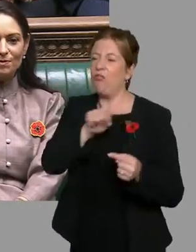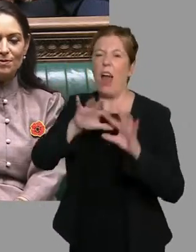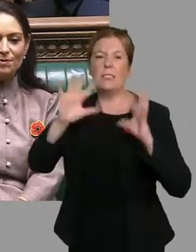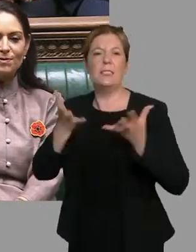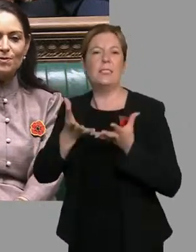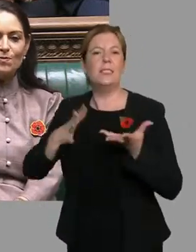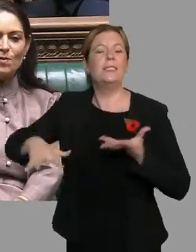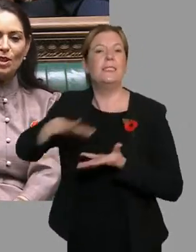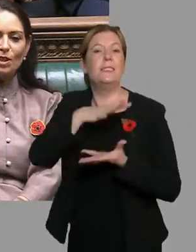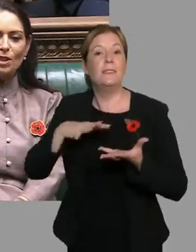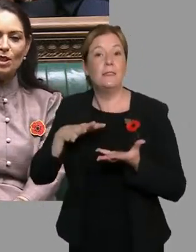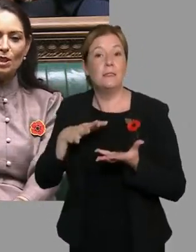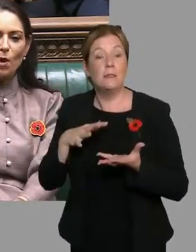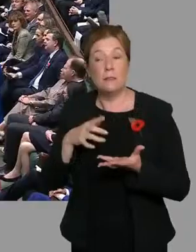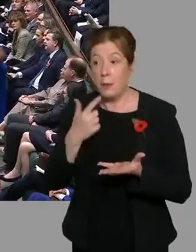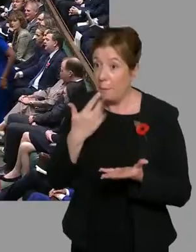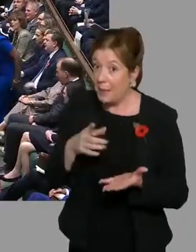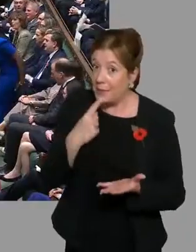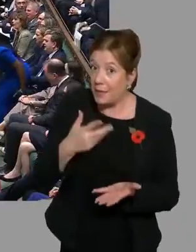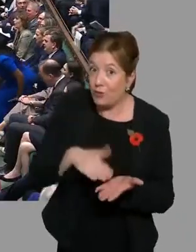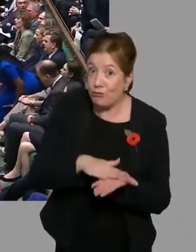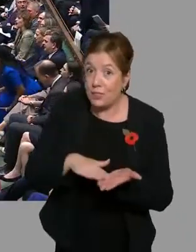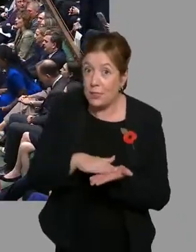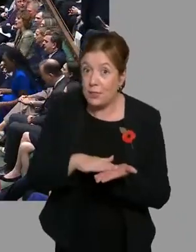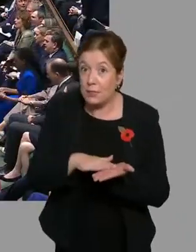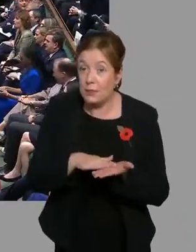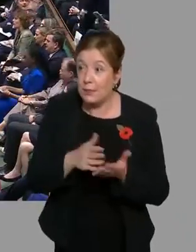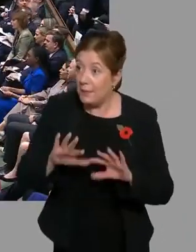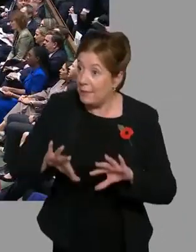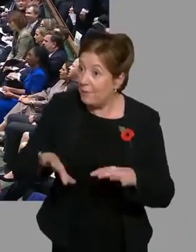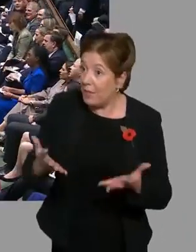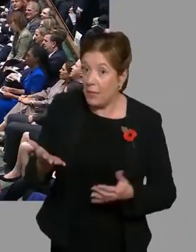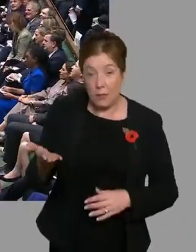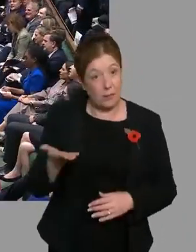Minister do so now on his behalf?